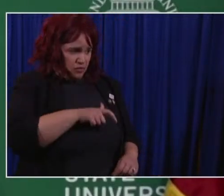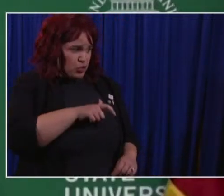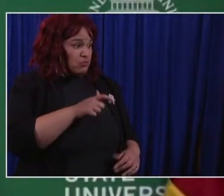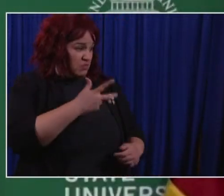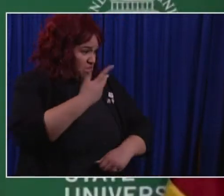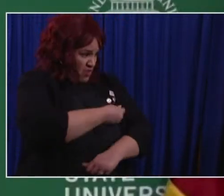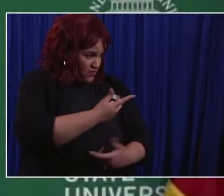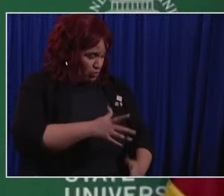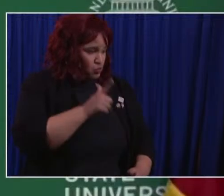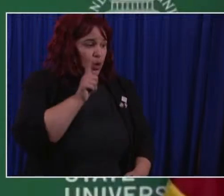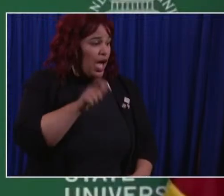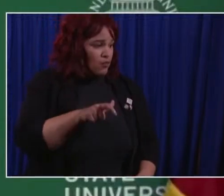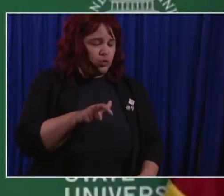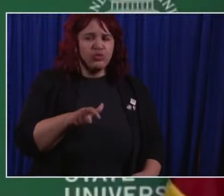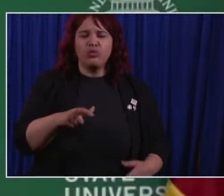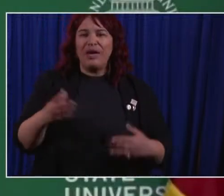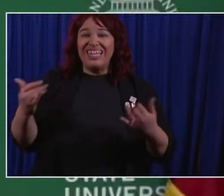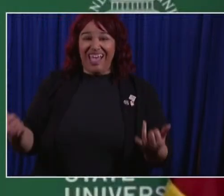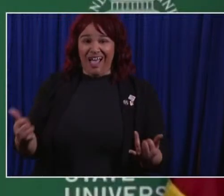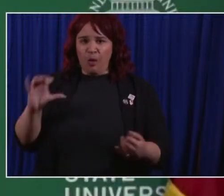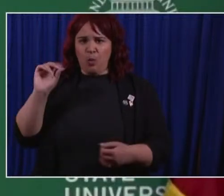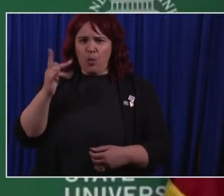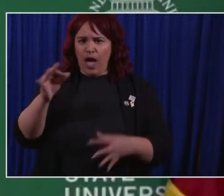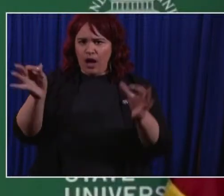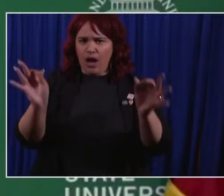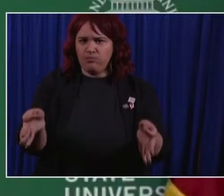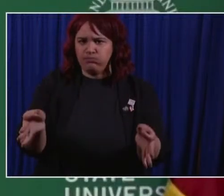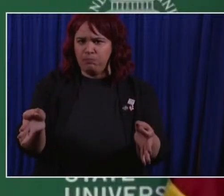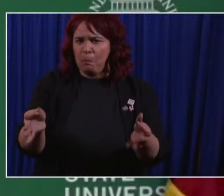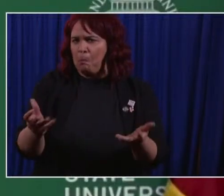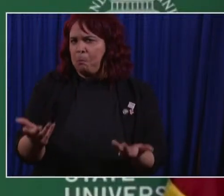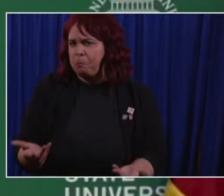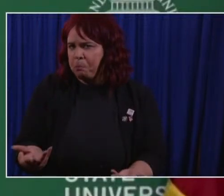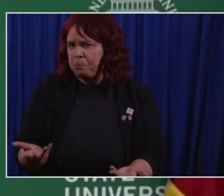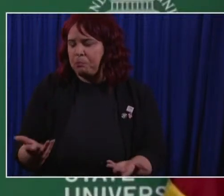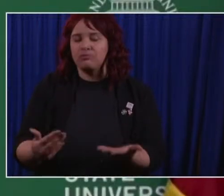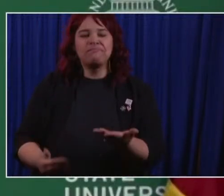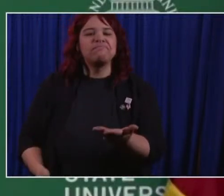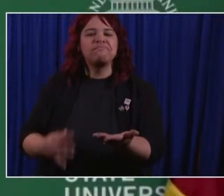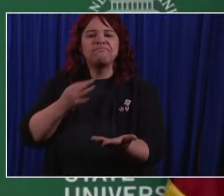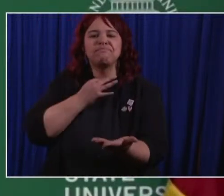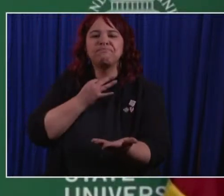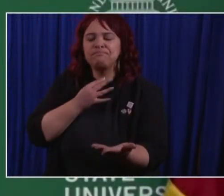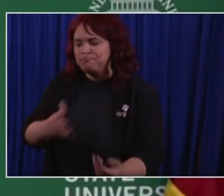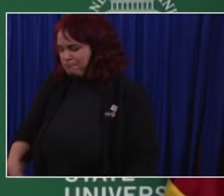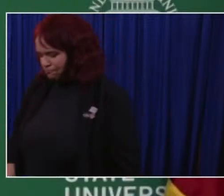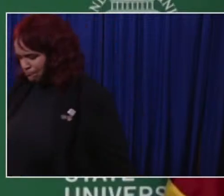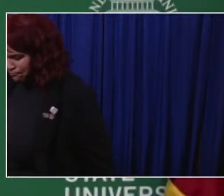I don't think too many states have made this. This is something we wanted to look at.